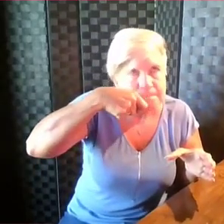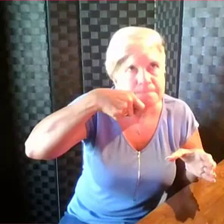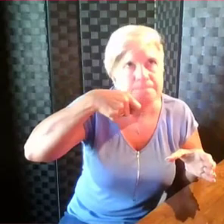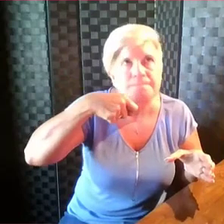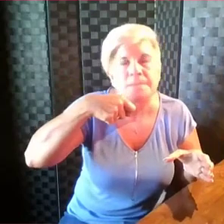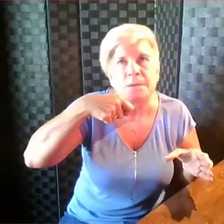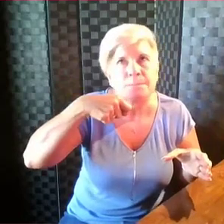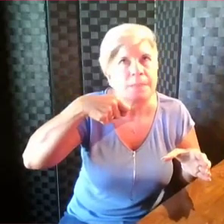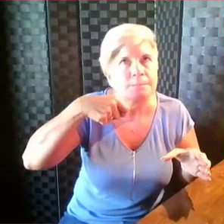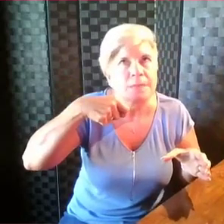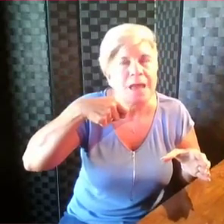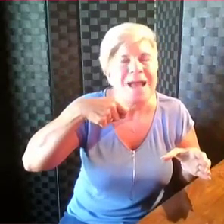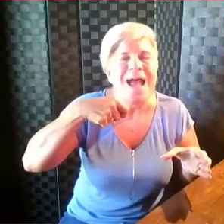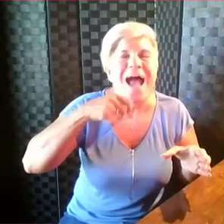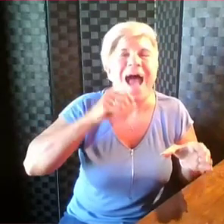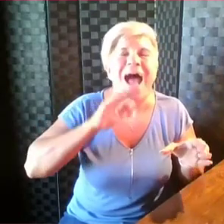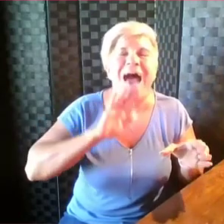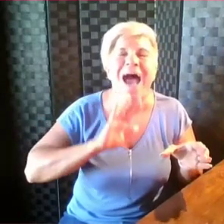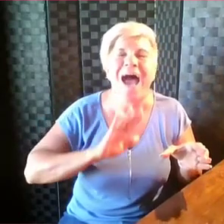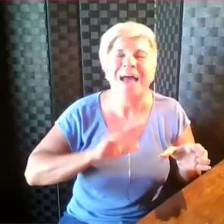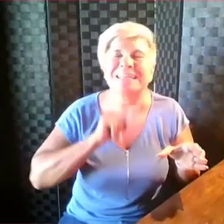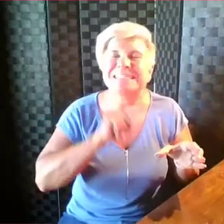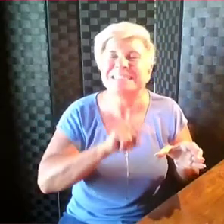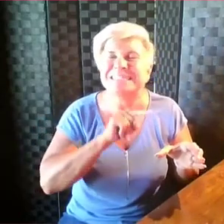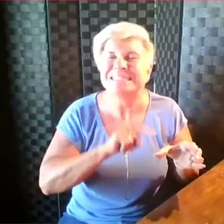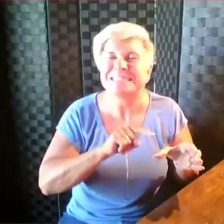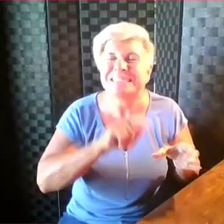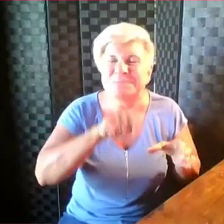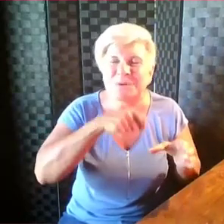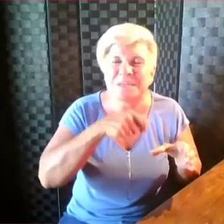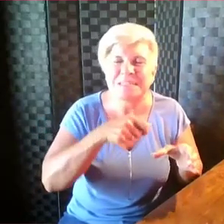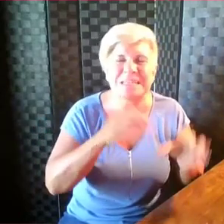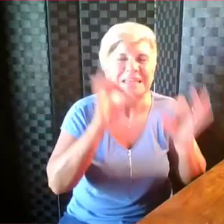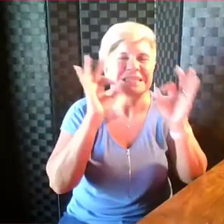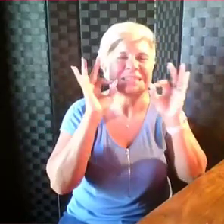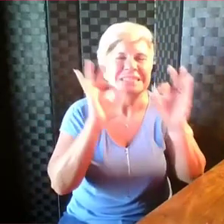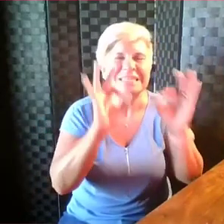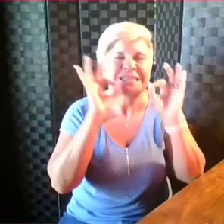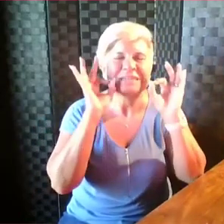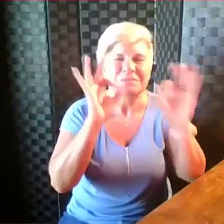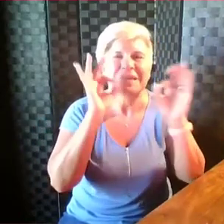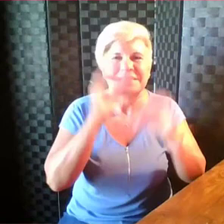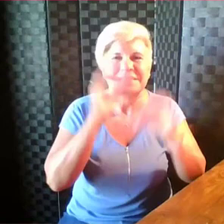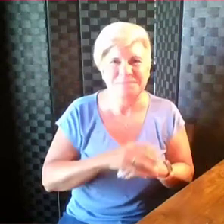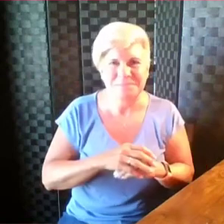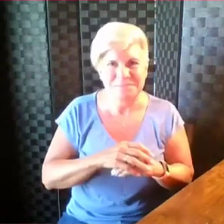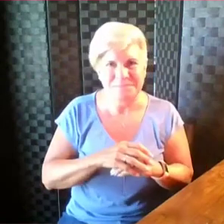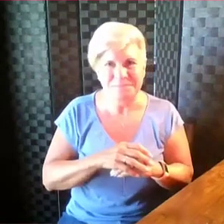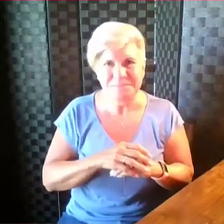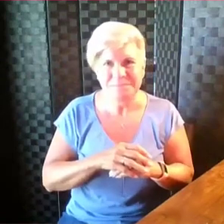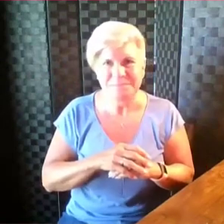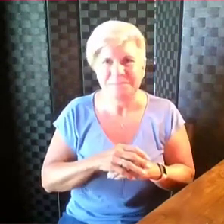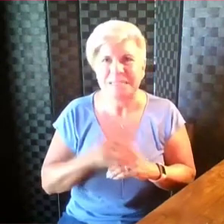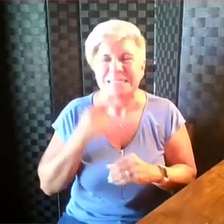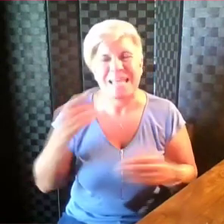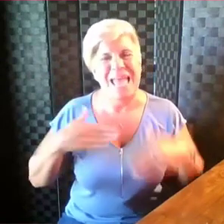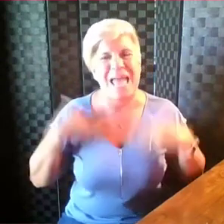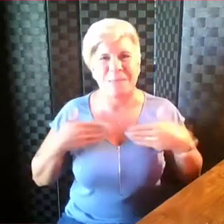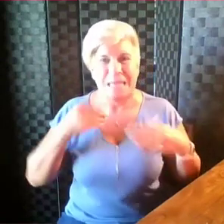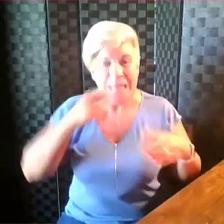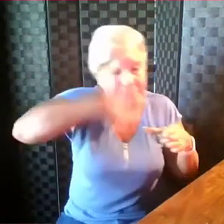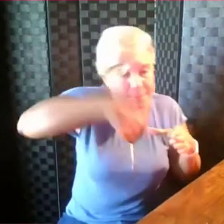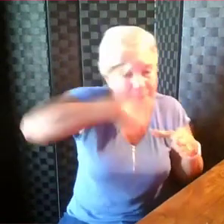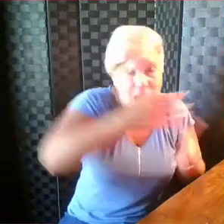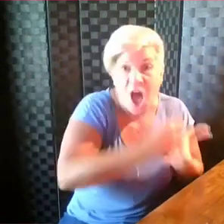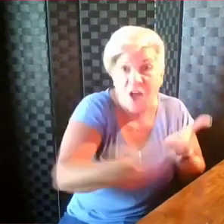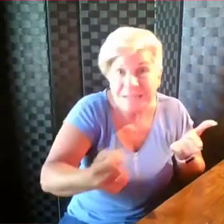"Ah, this porridge is just right," she said happily, and she ate it all up. After she'd